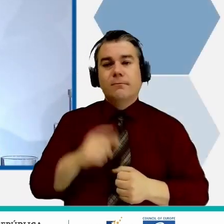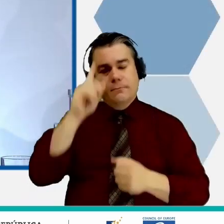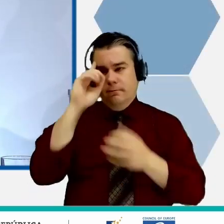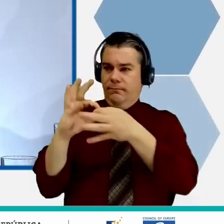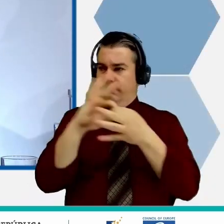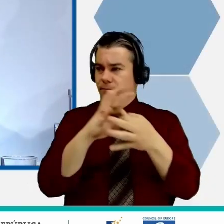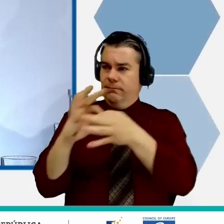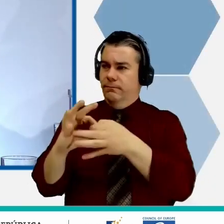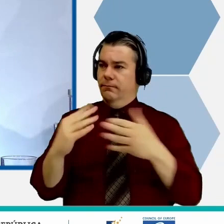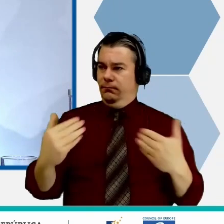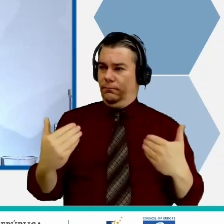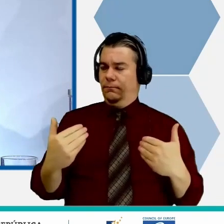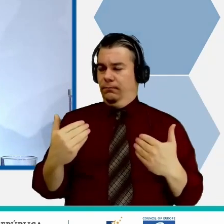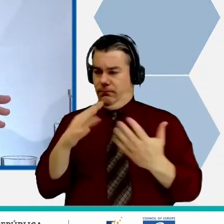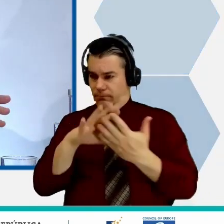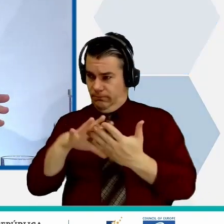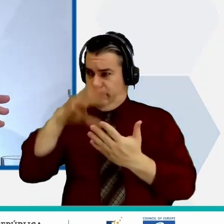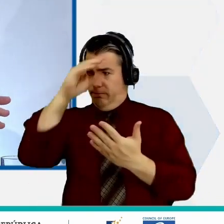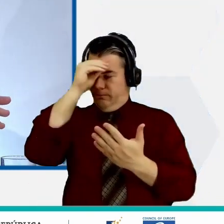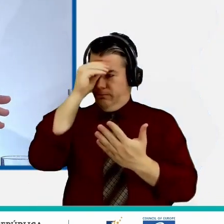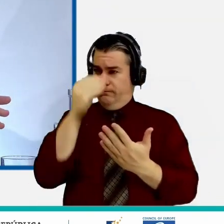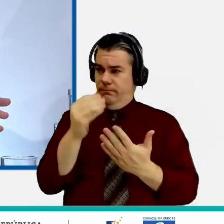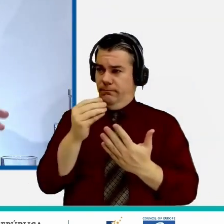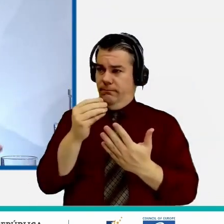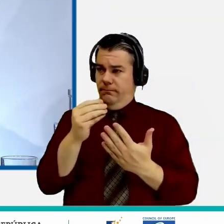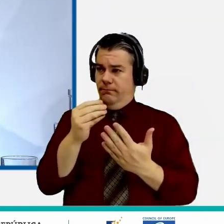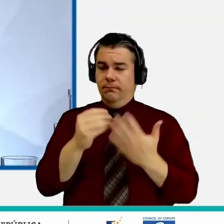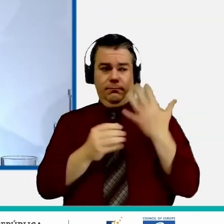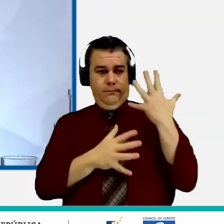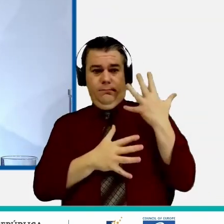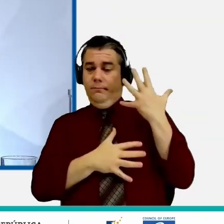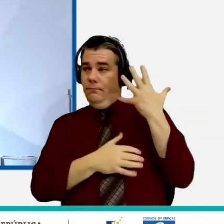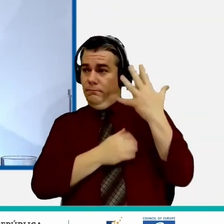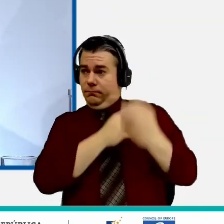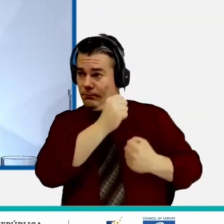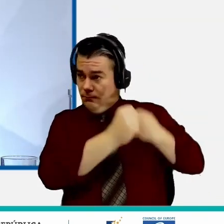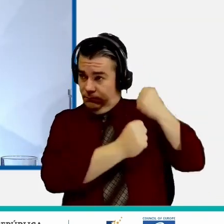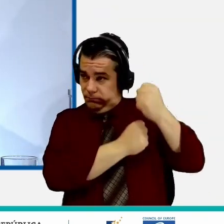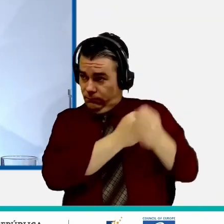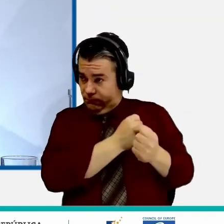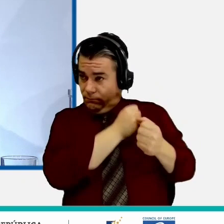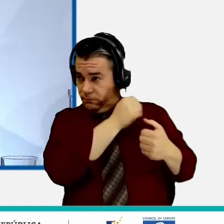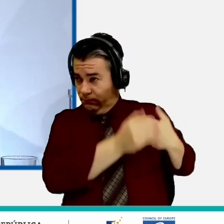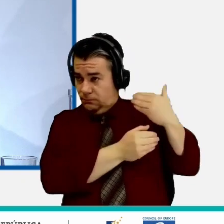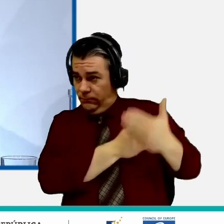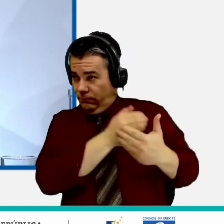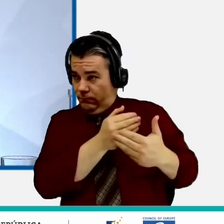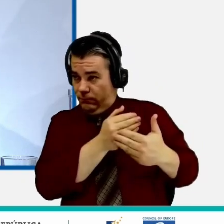learn from the first 5 years of implementation and how the new roadmap takes on